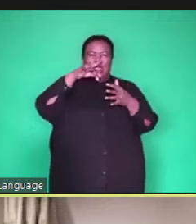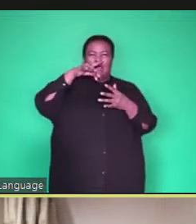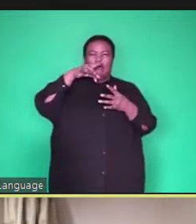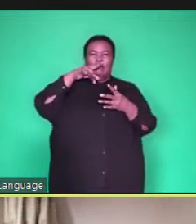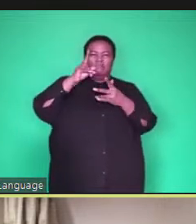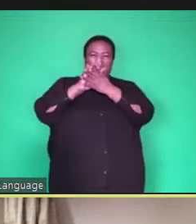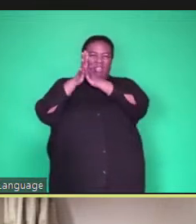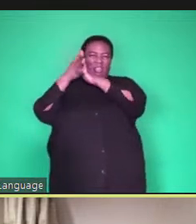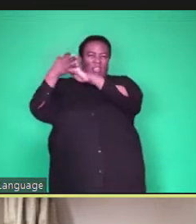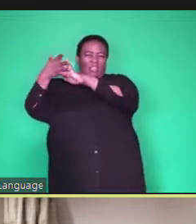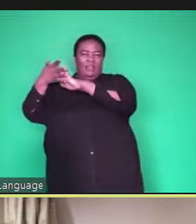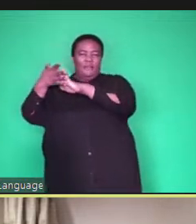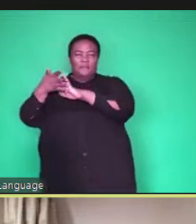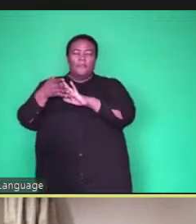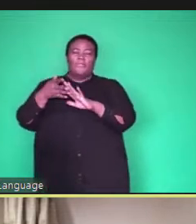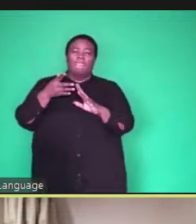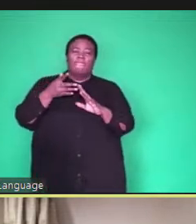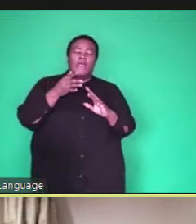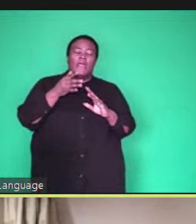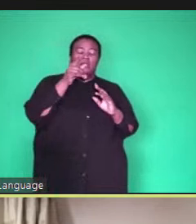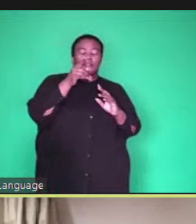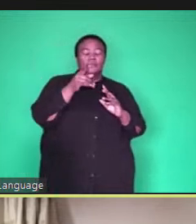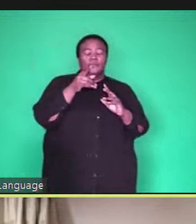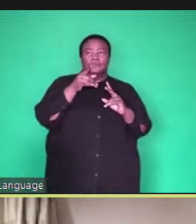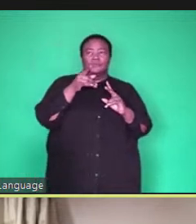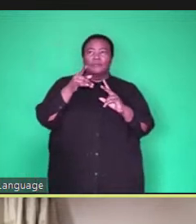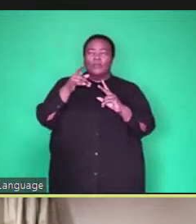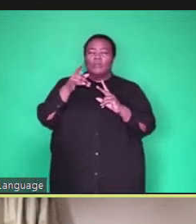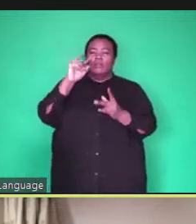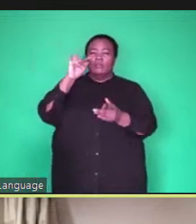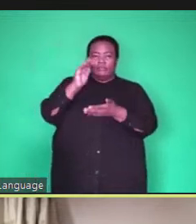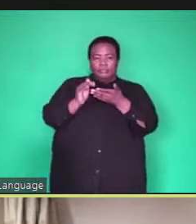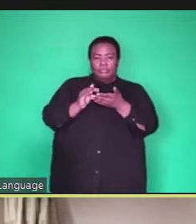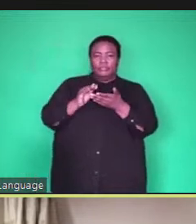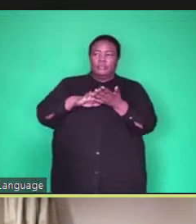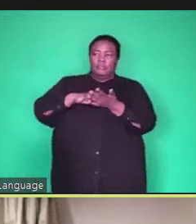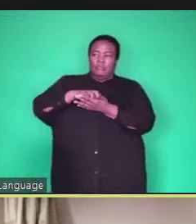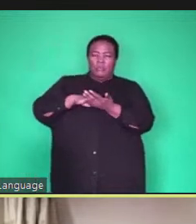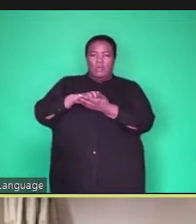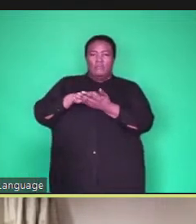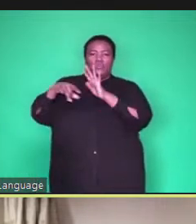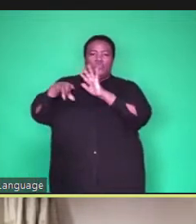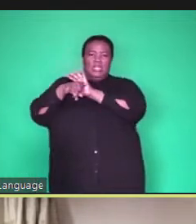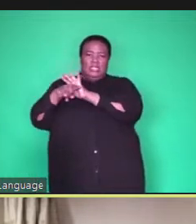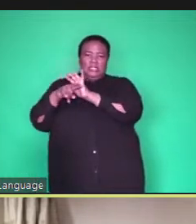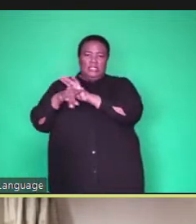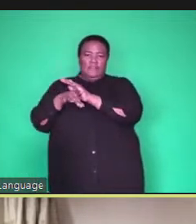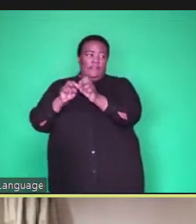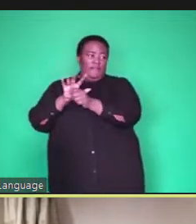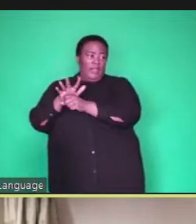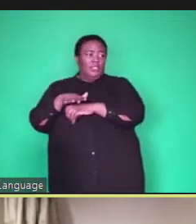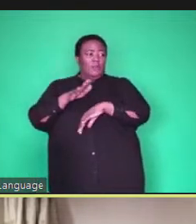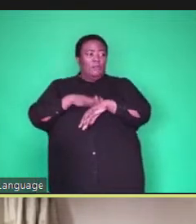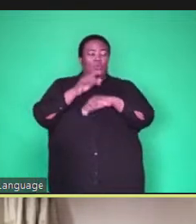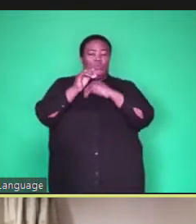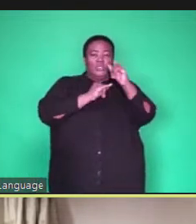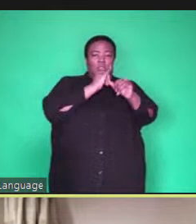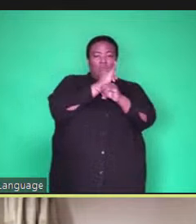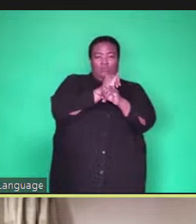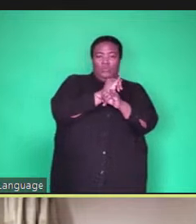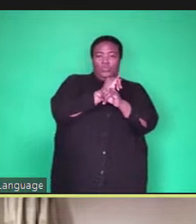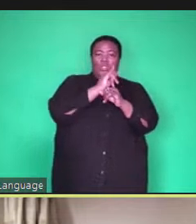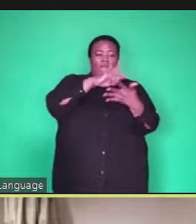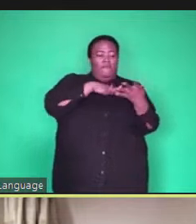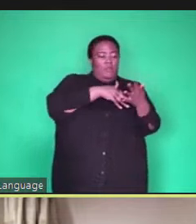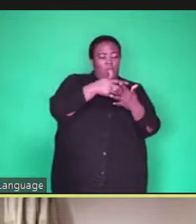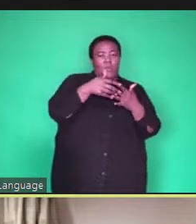which is reducing the vulnerabilities to the negative effects. Most international attention and frameworks and